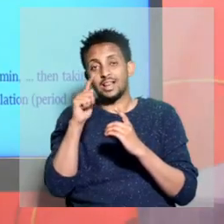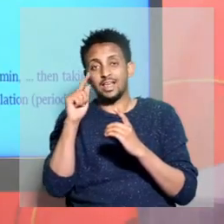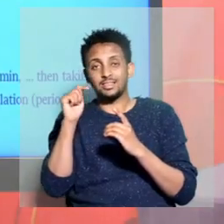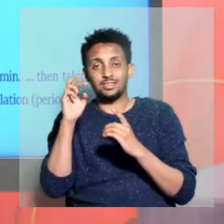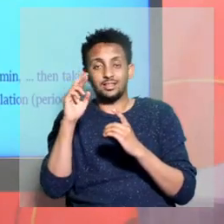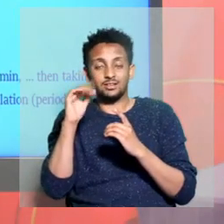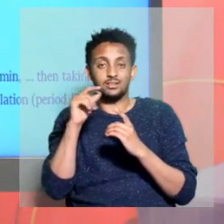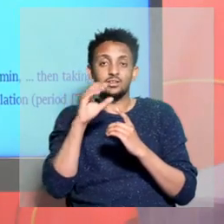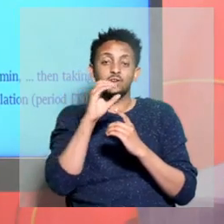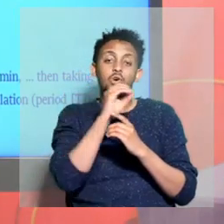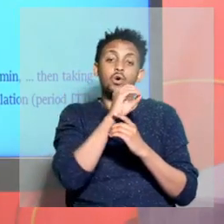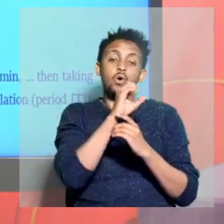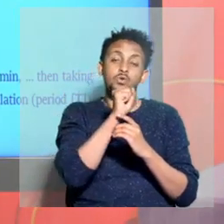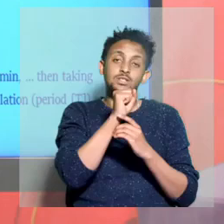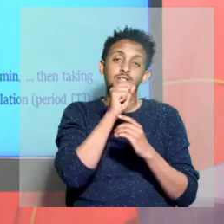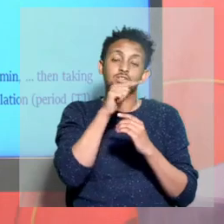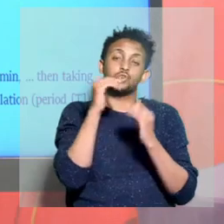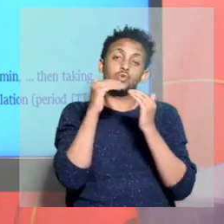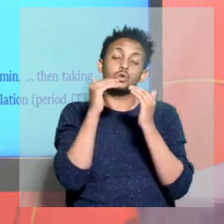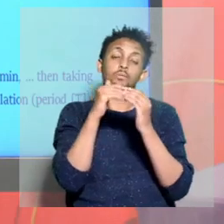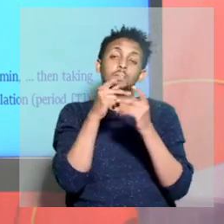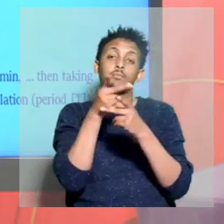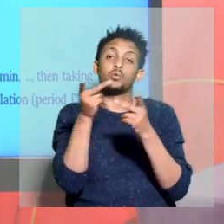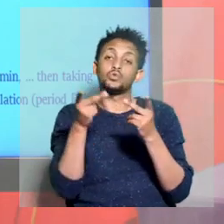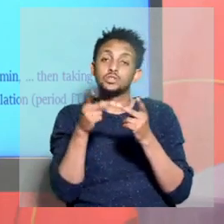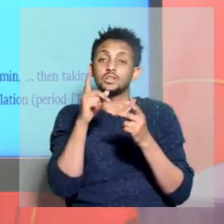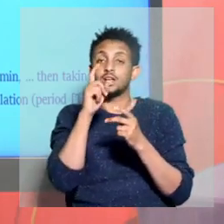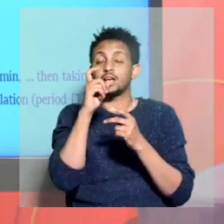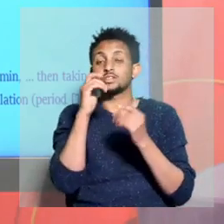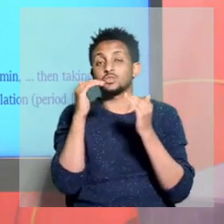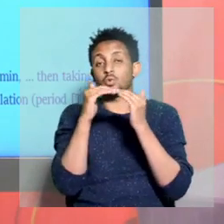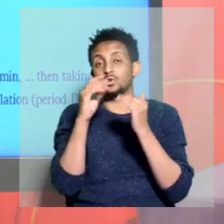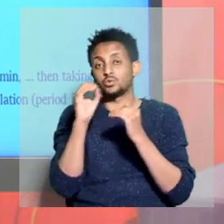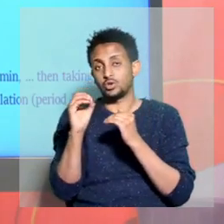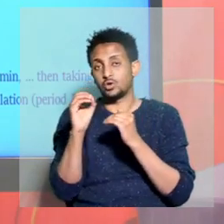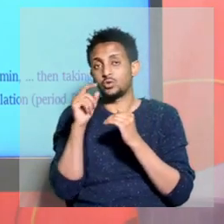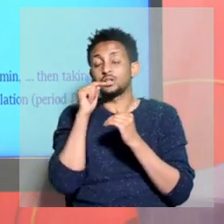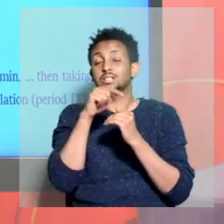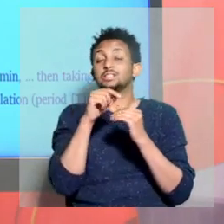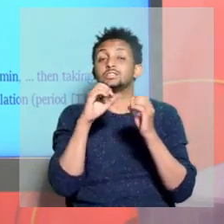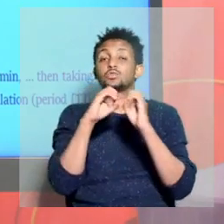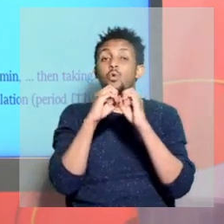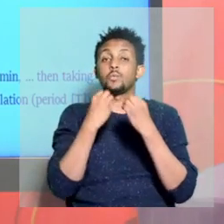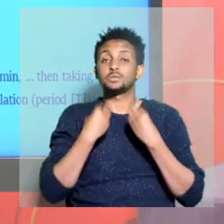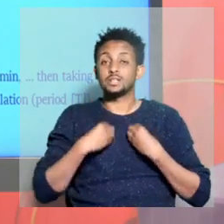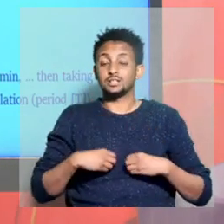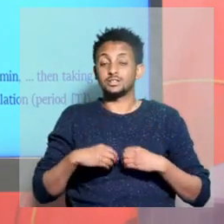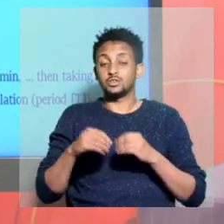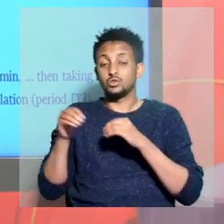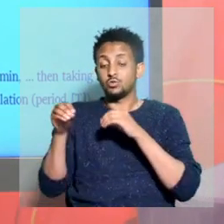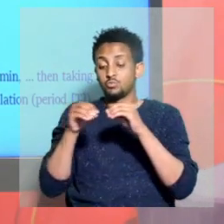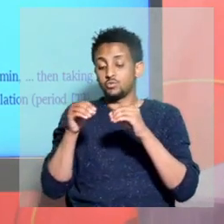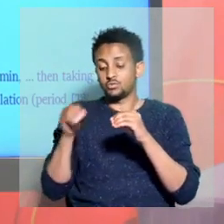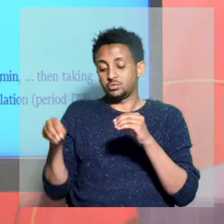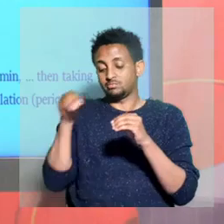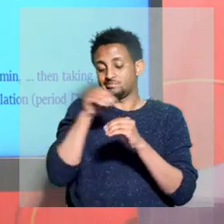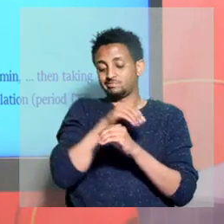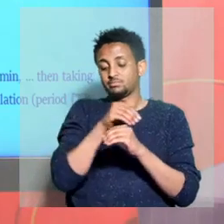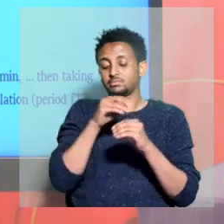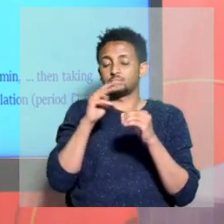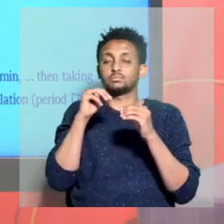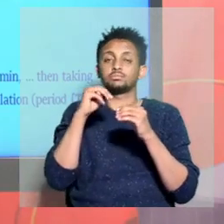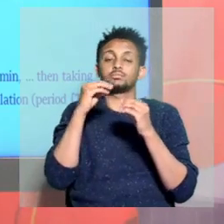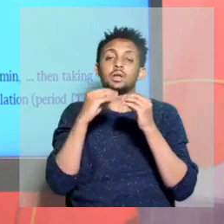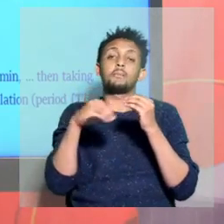have oscillator. This is the equilibrium position, x equals to 0. As this object tends to move here with a maximum